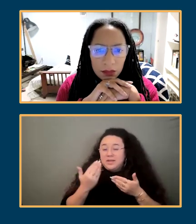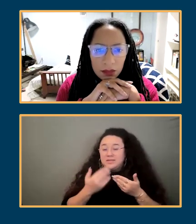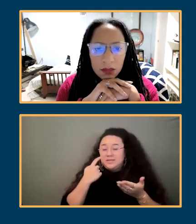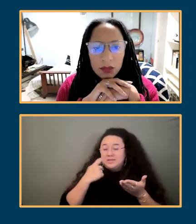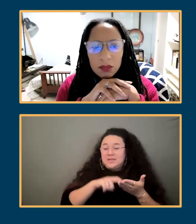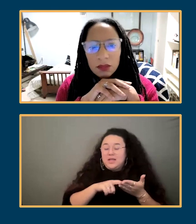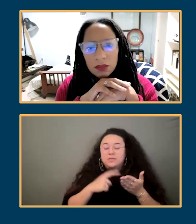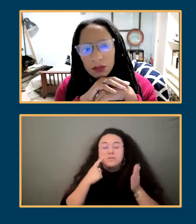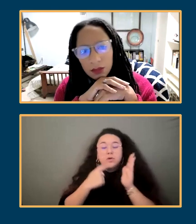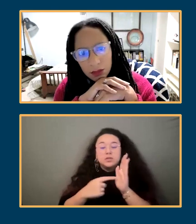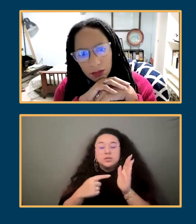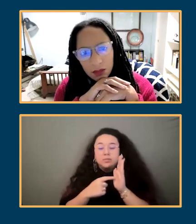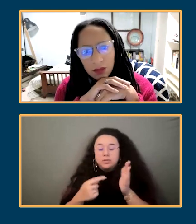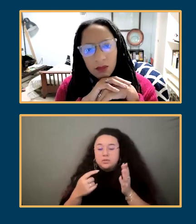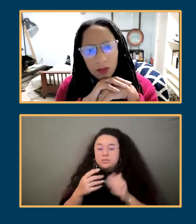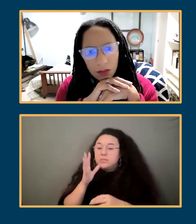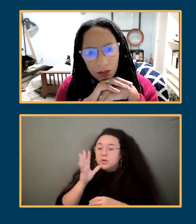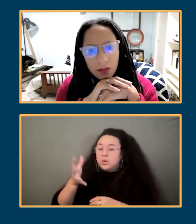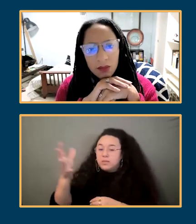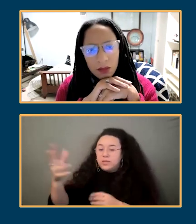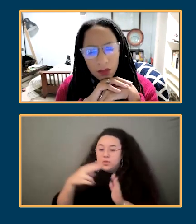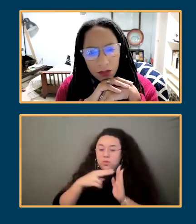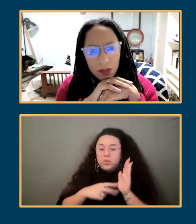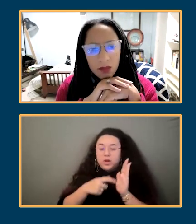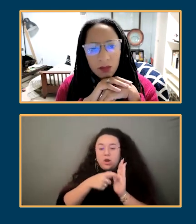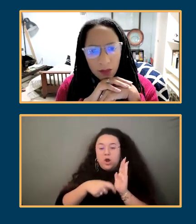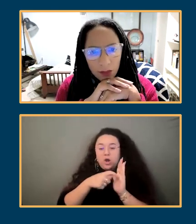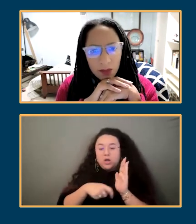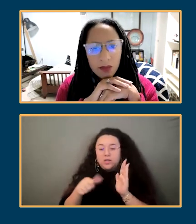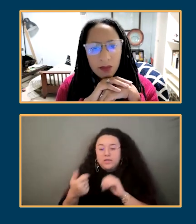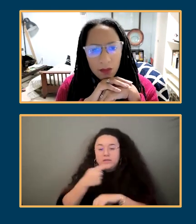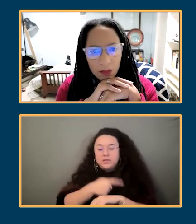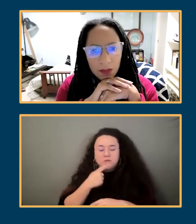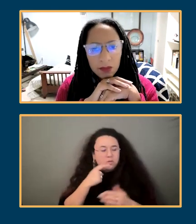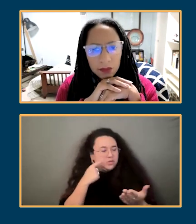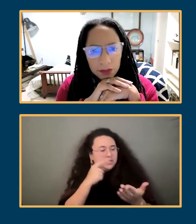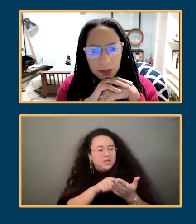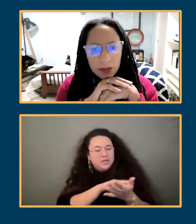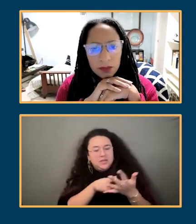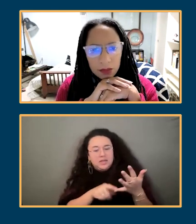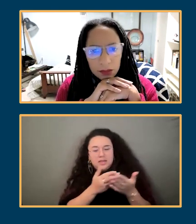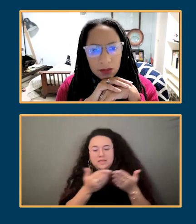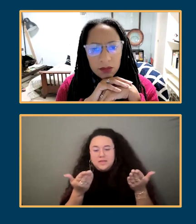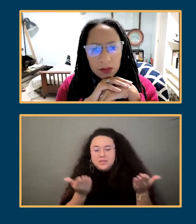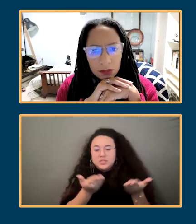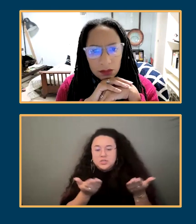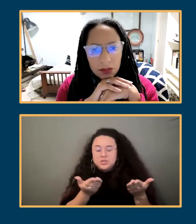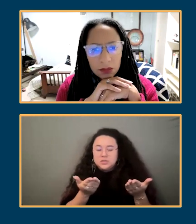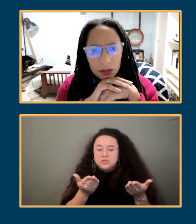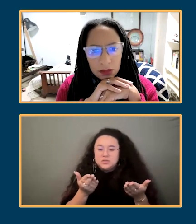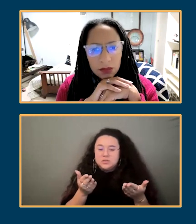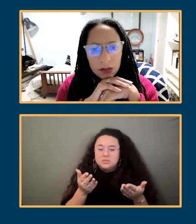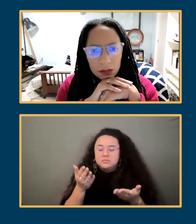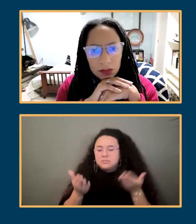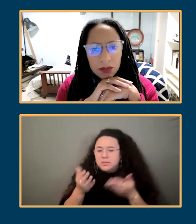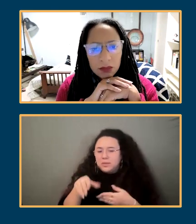tell. For example, Mhm. my grandmother reading an article the other day, and I said, look, you can tell there's a few things in here that give you an idea that